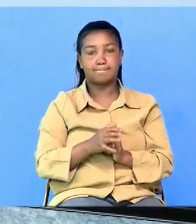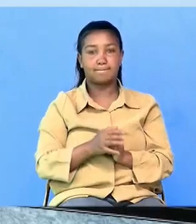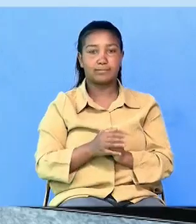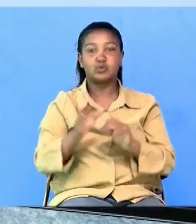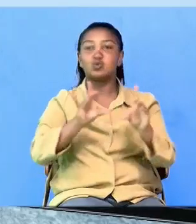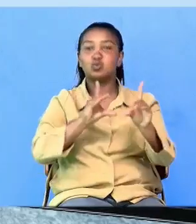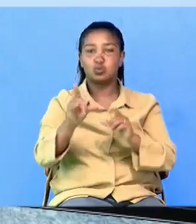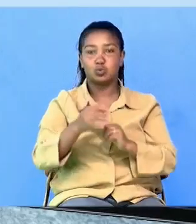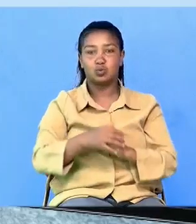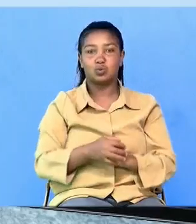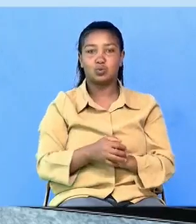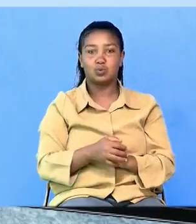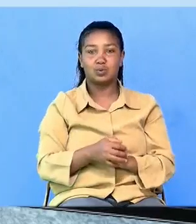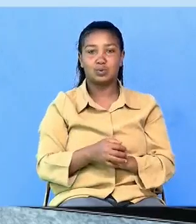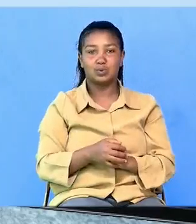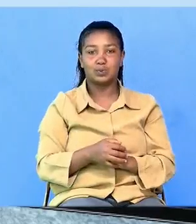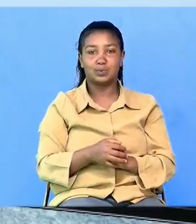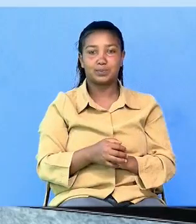do?